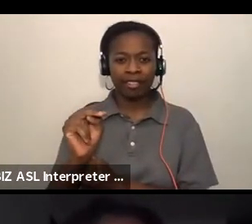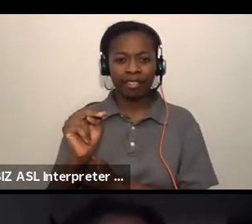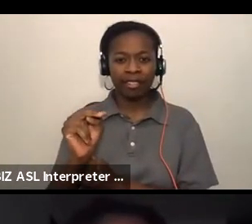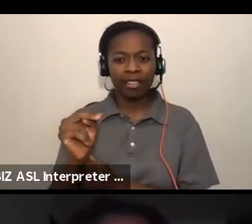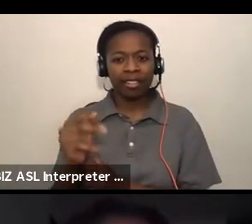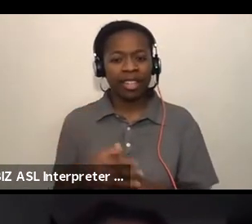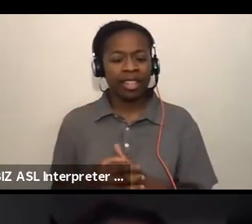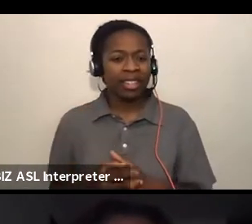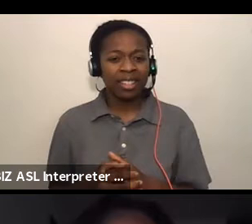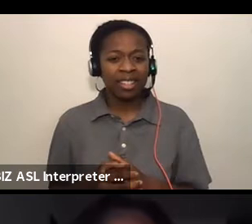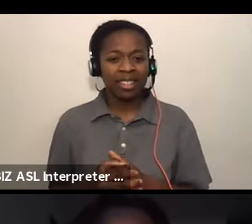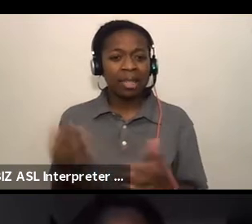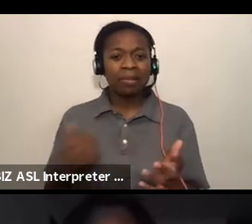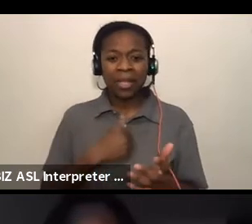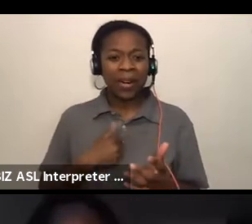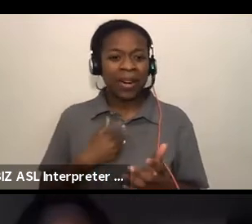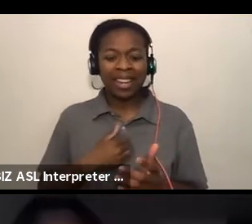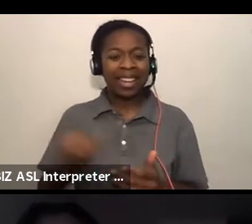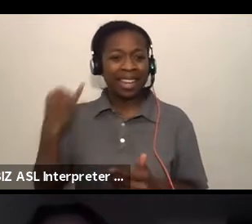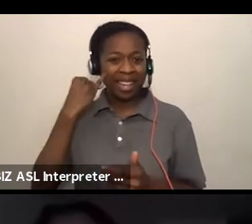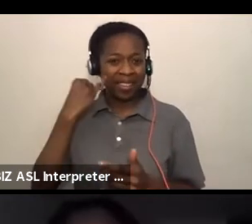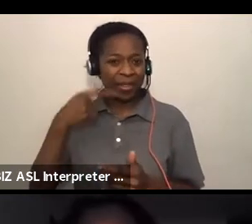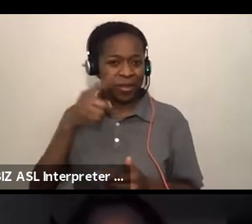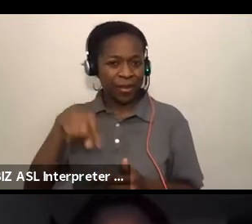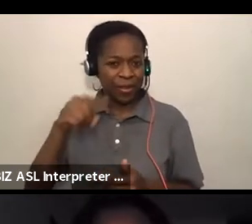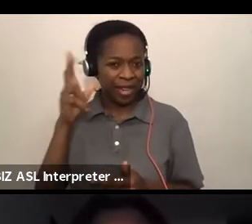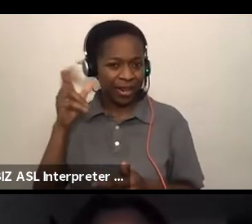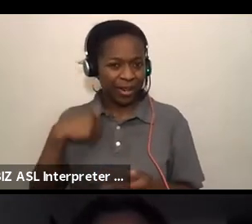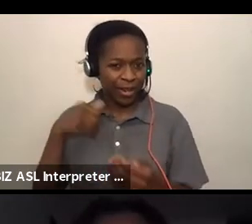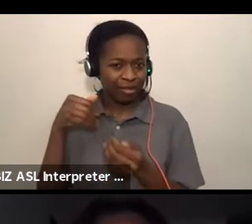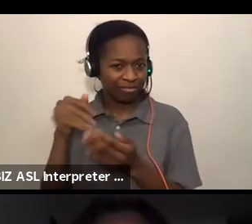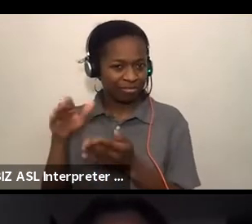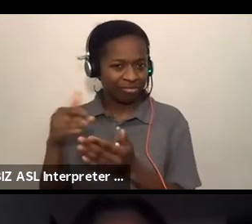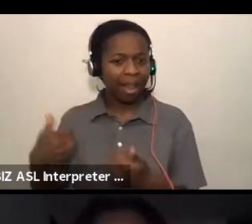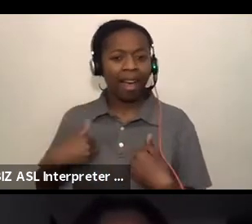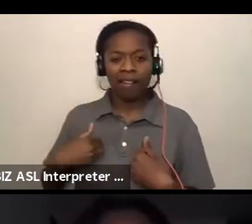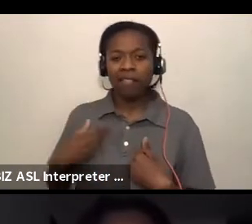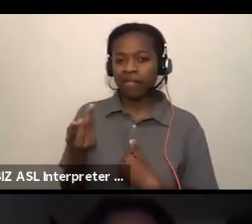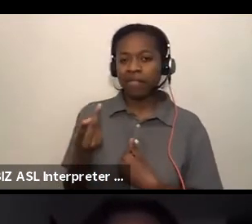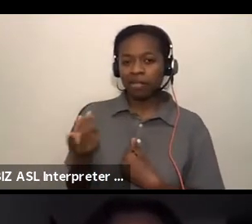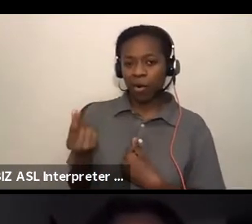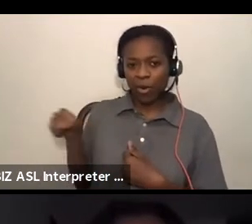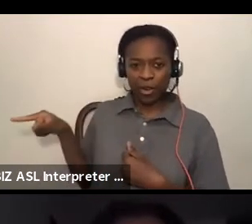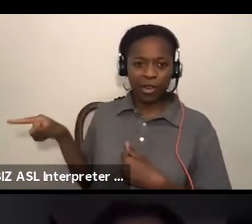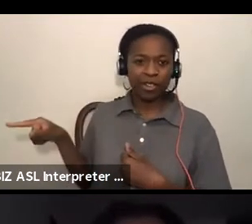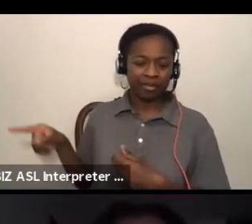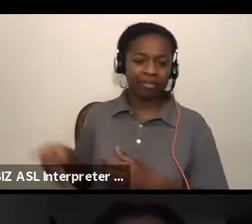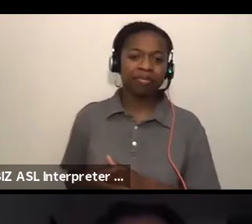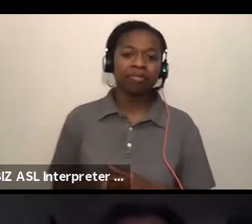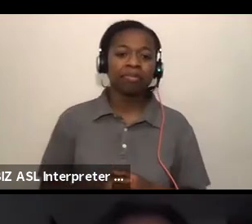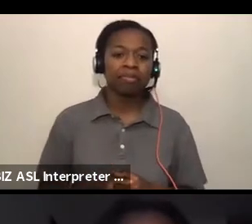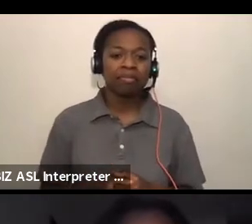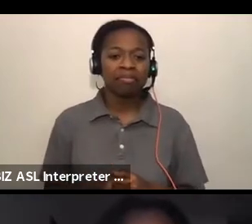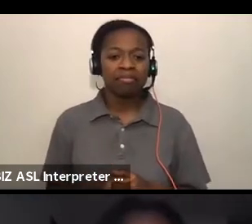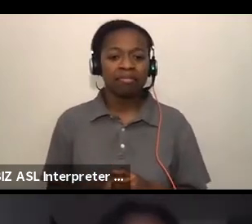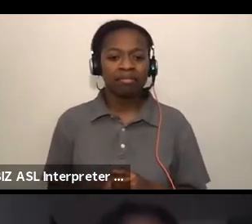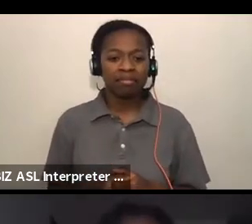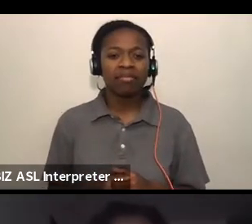it's, I'm sorry if you hear a dog, we have a puppy here, but like it's just like that you always like are